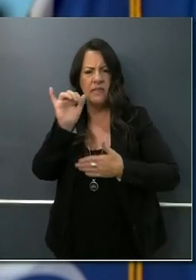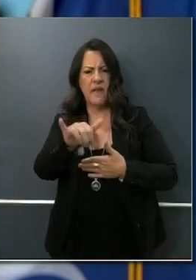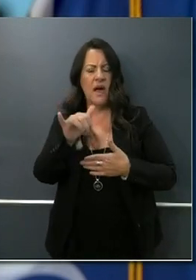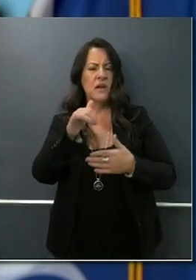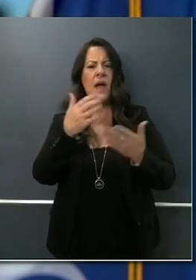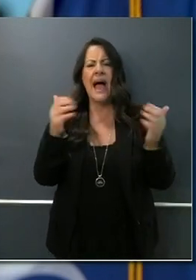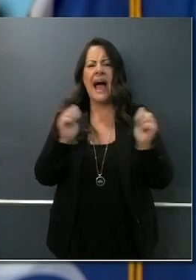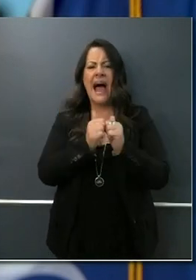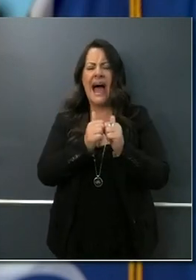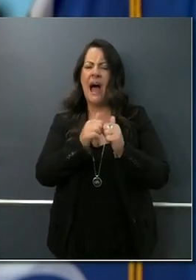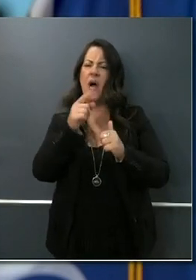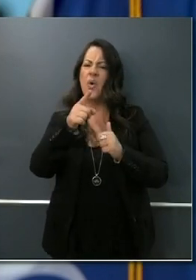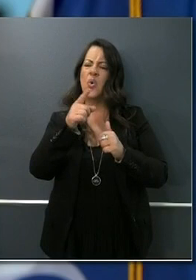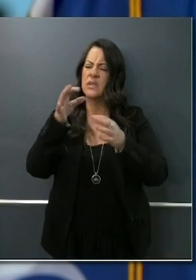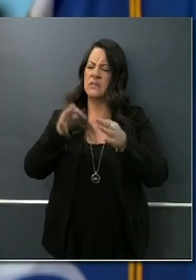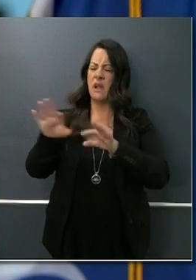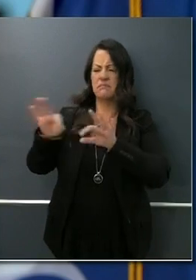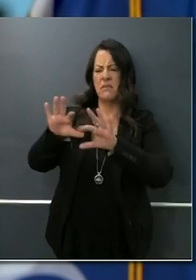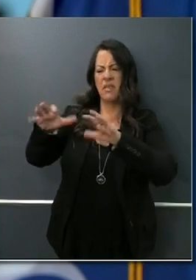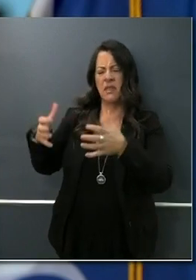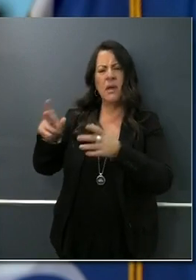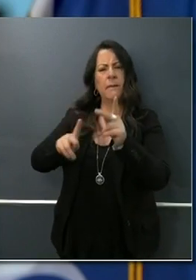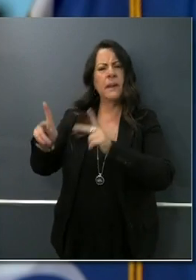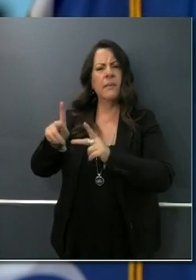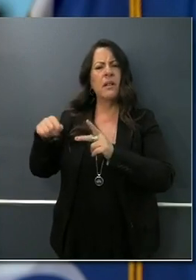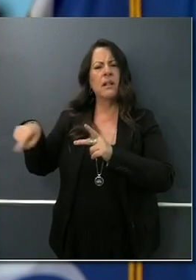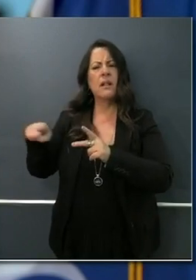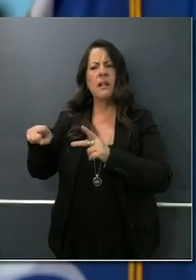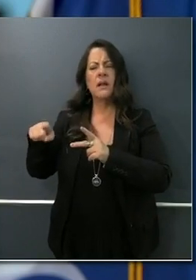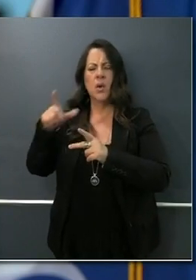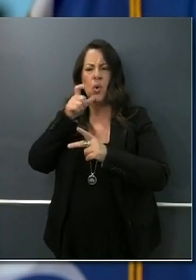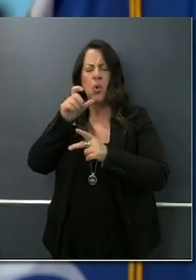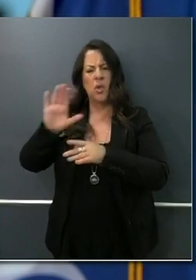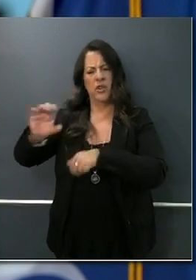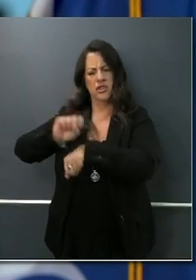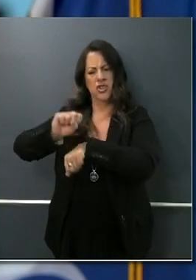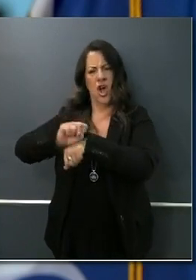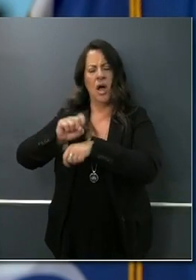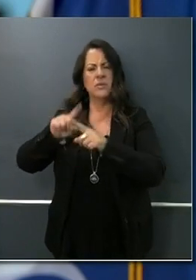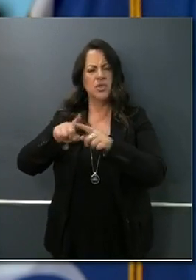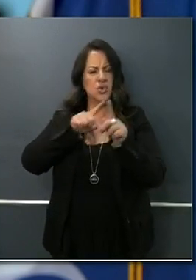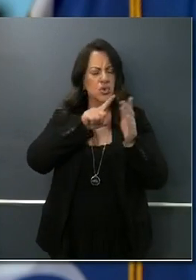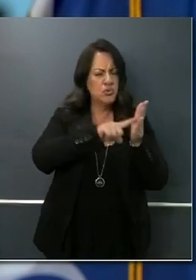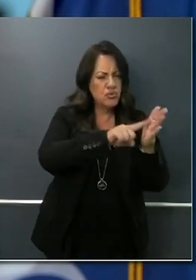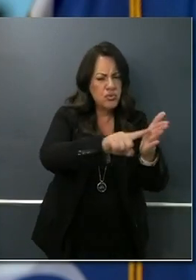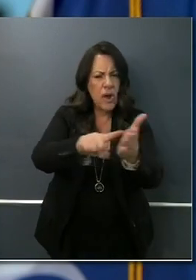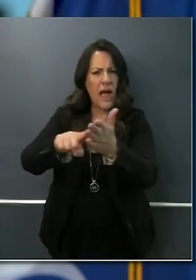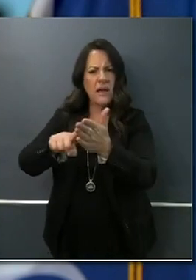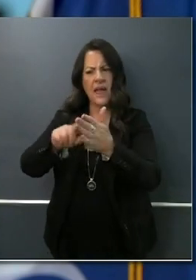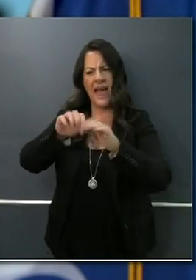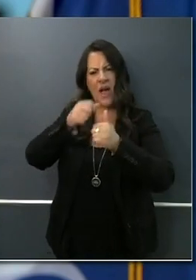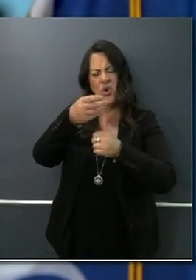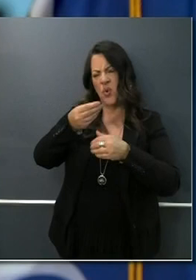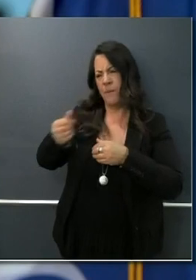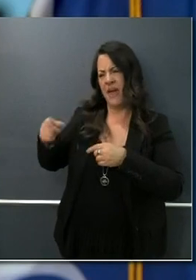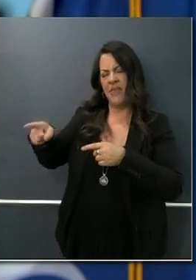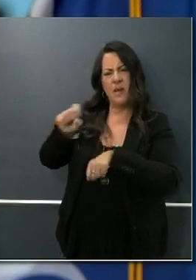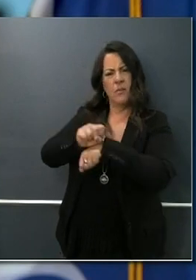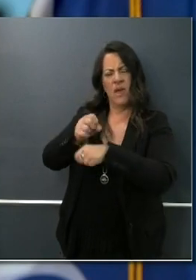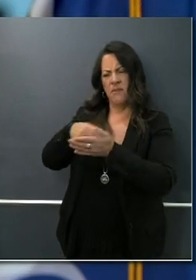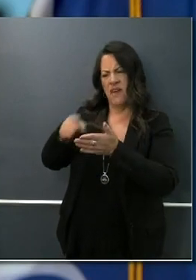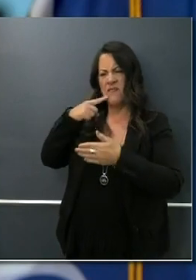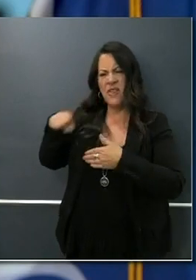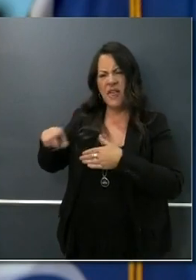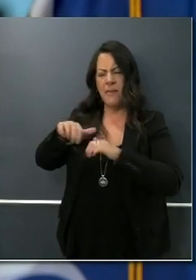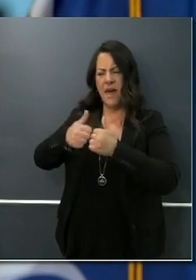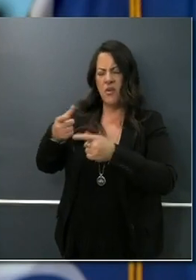their backgrounds, and how is the state going about paying them? Yeah, we just announced literally a few days ago, but we did our survey.